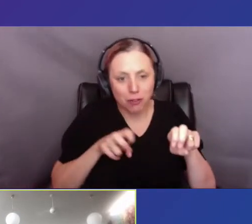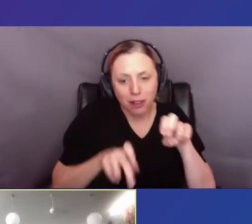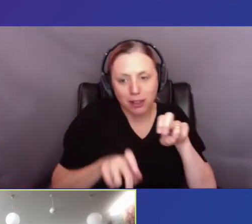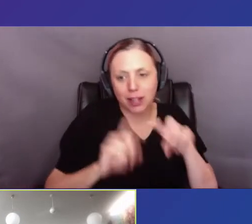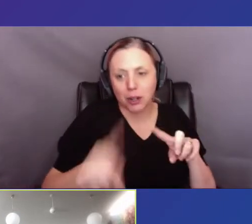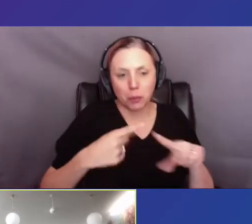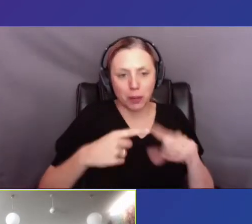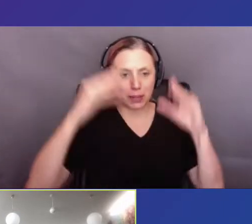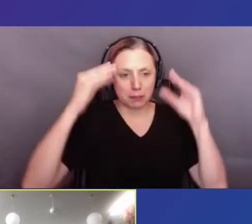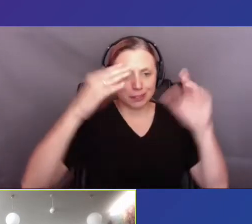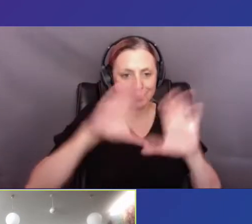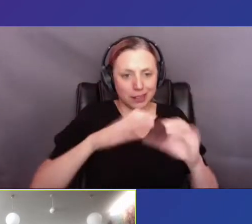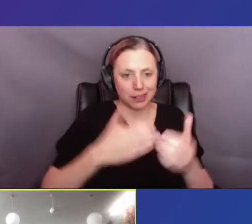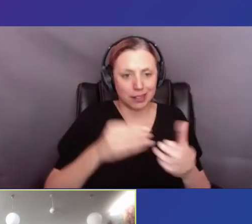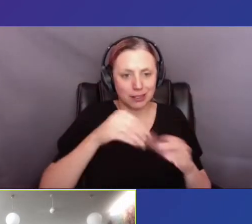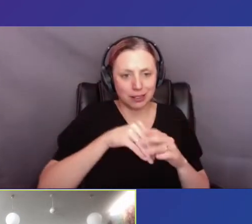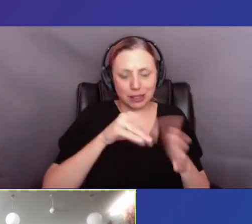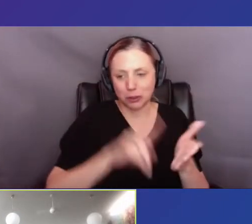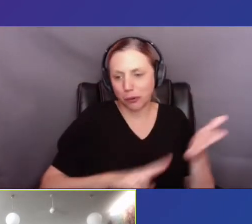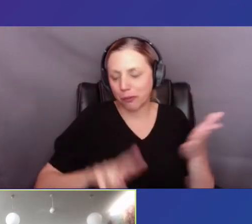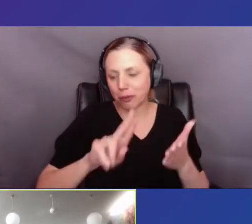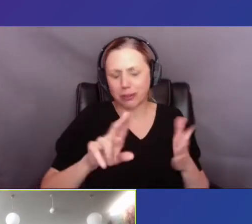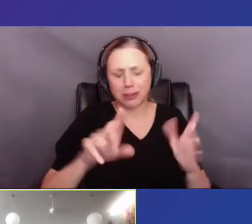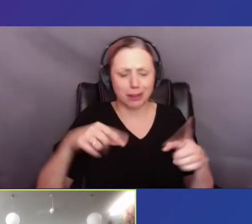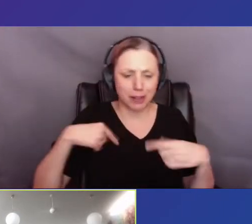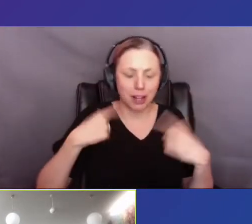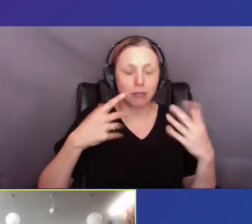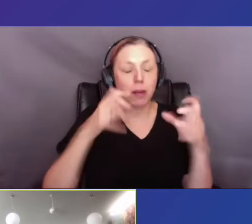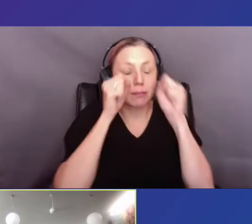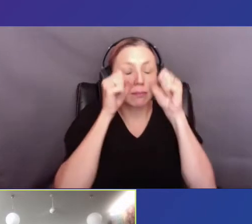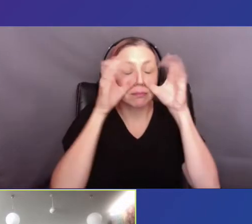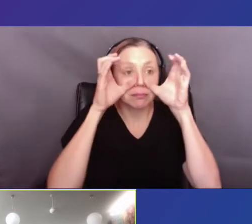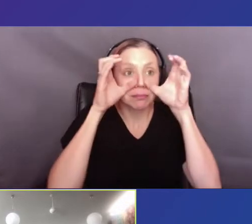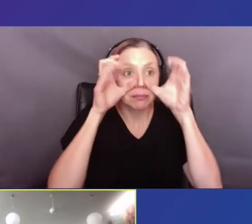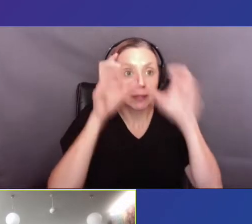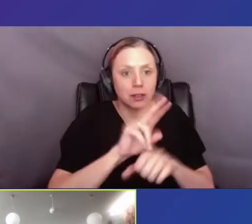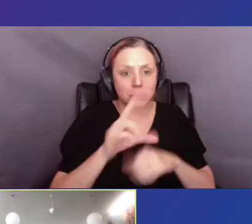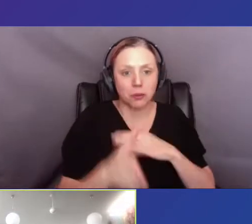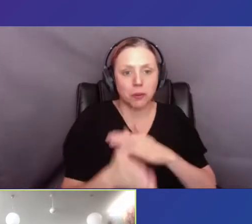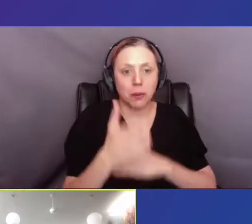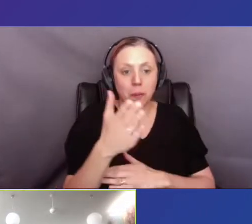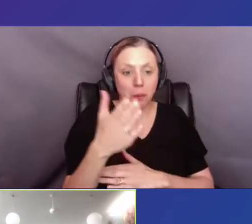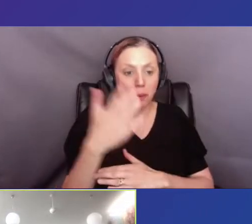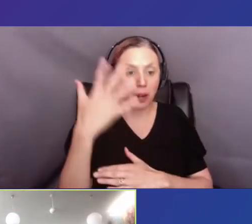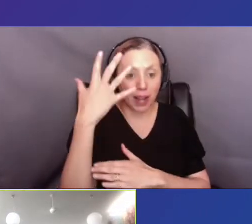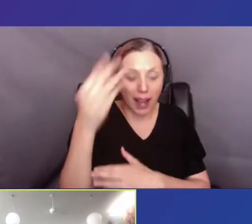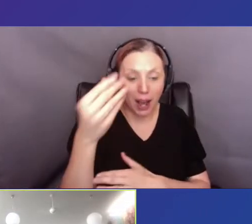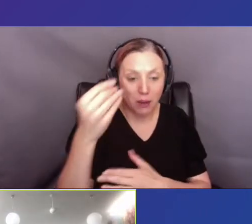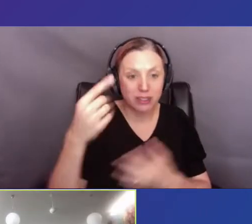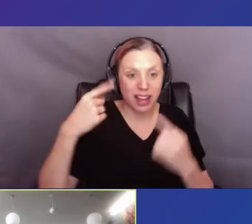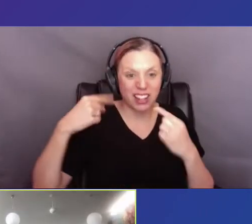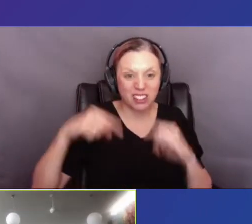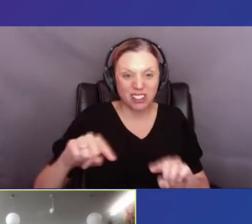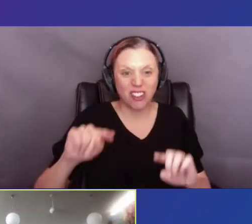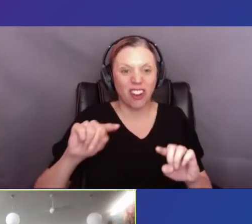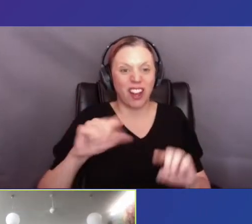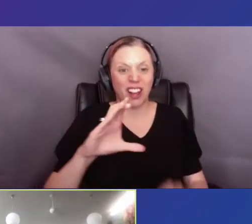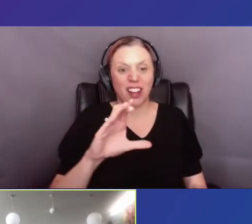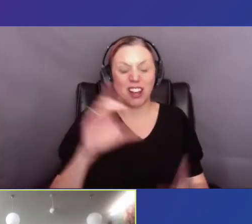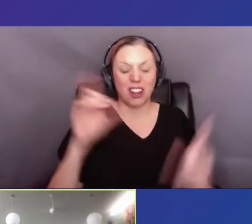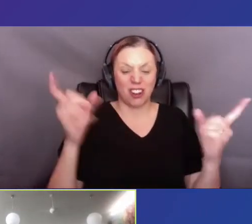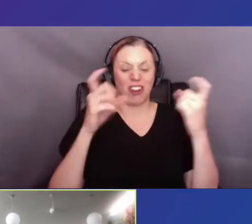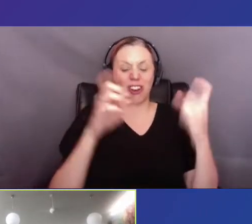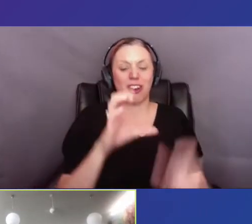at universities. They've been wide-eyed at 2 a.m. in panyards during carnival time. They were being breastfed